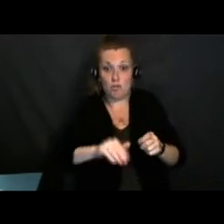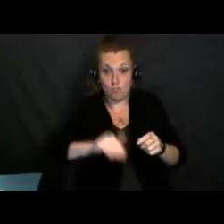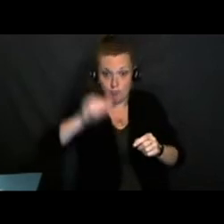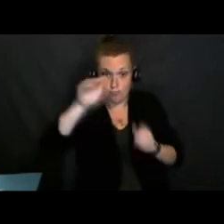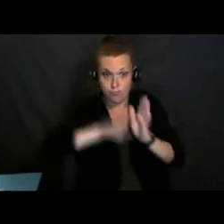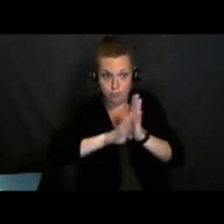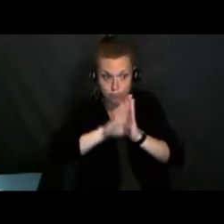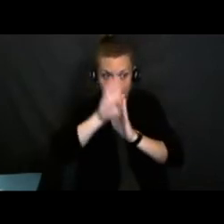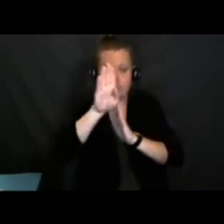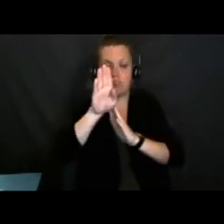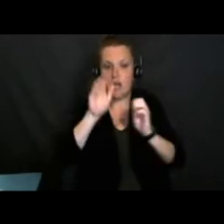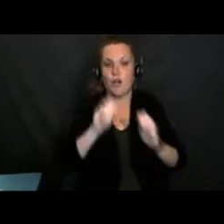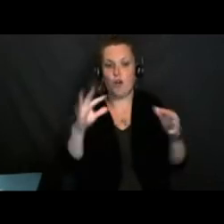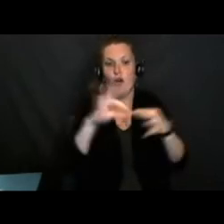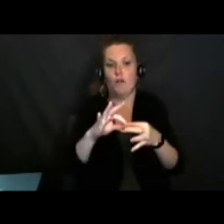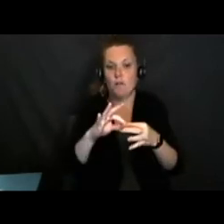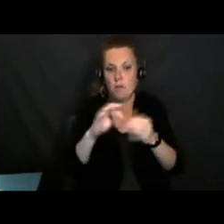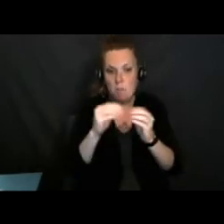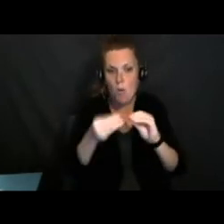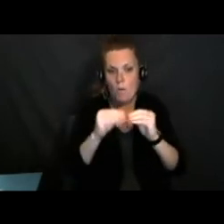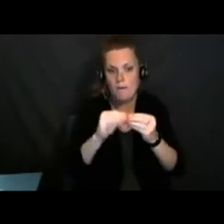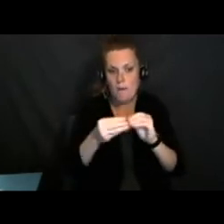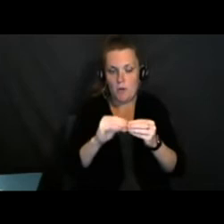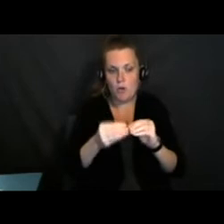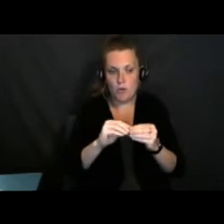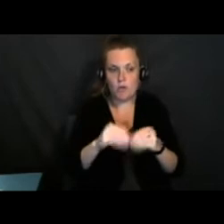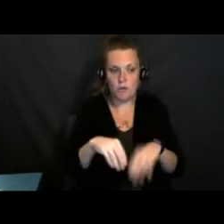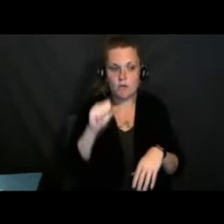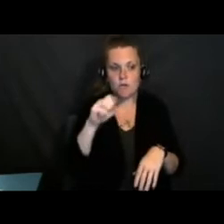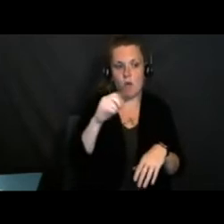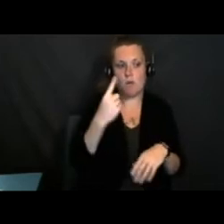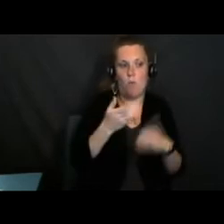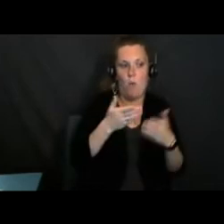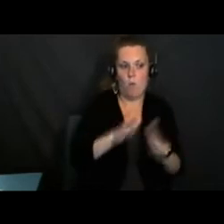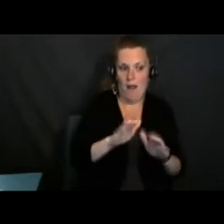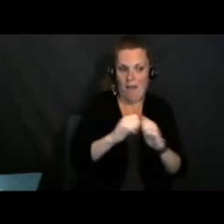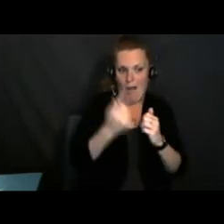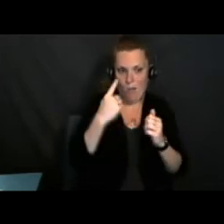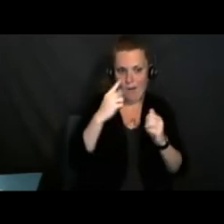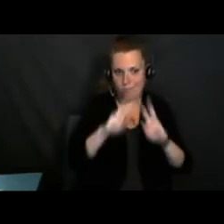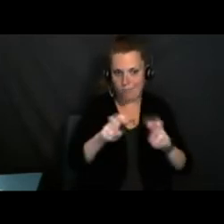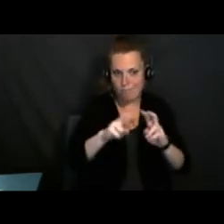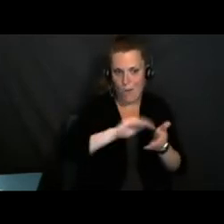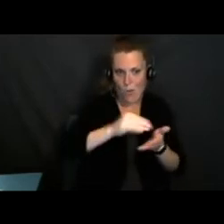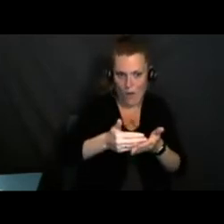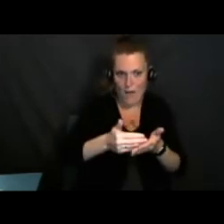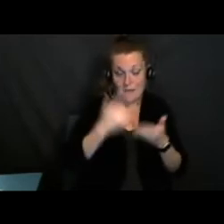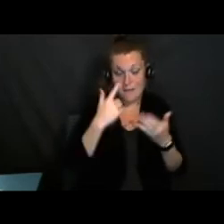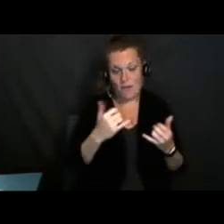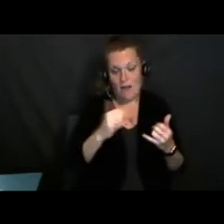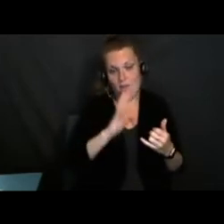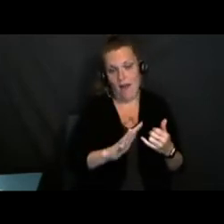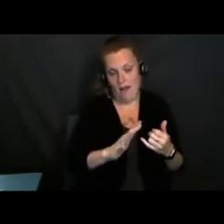So fingers are an easy way to visualize quantities in an analogic way, at least at 5-year-olds, as we tested